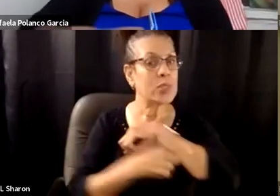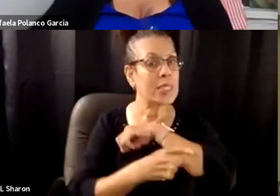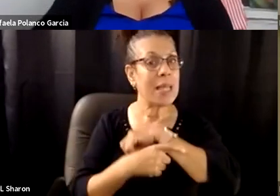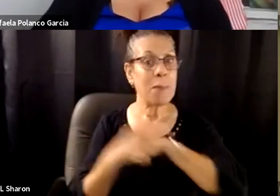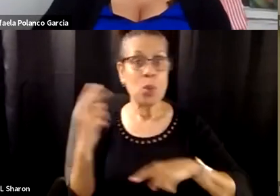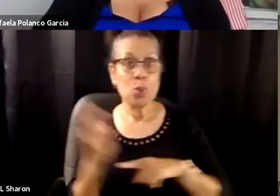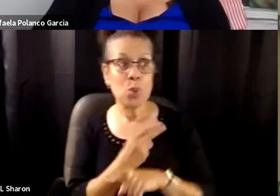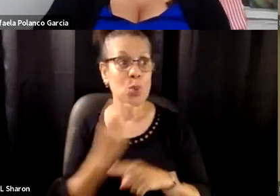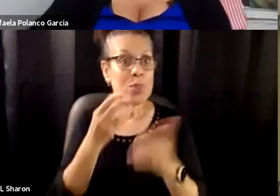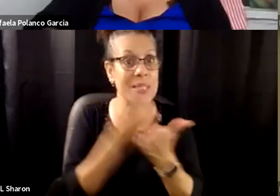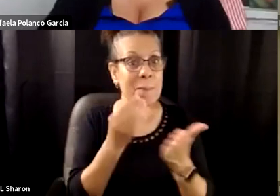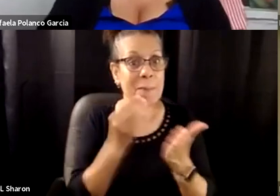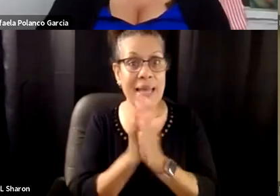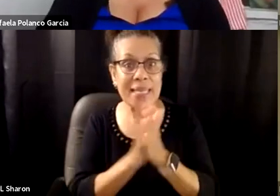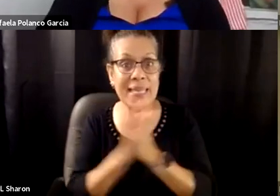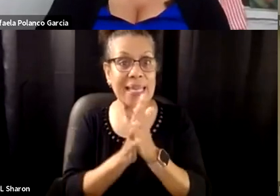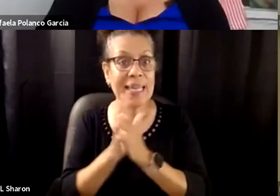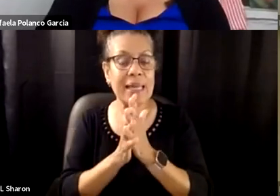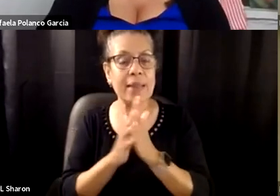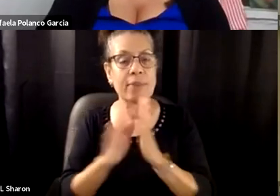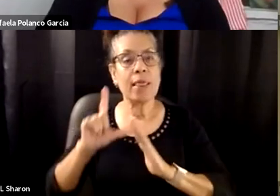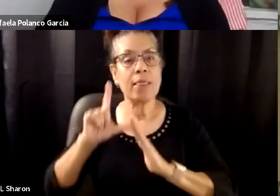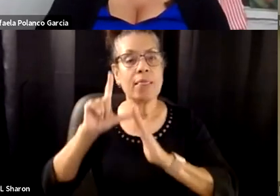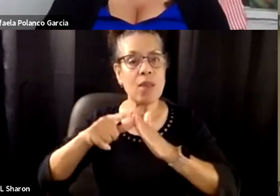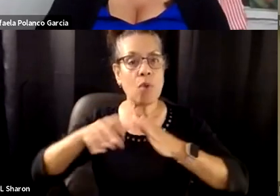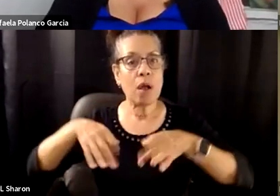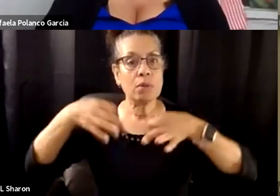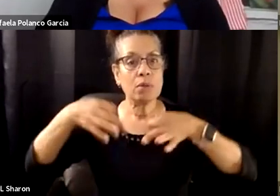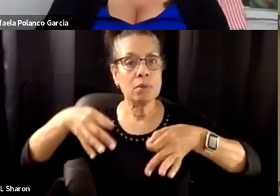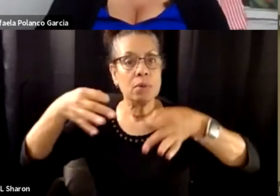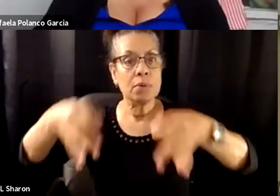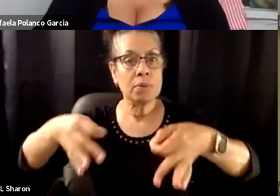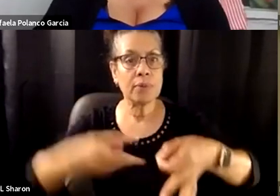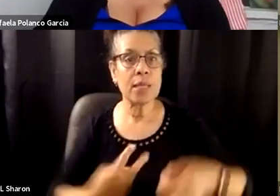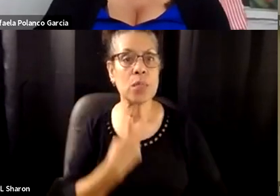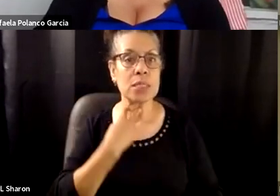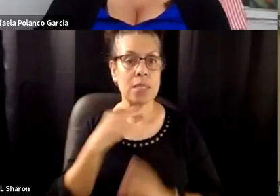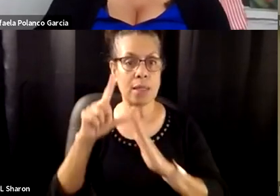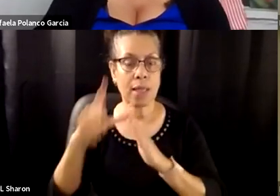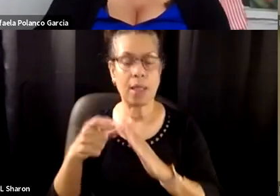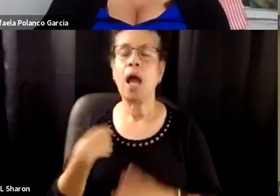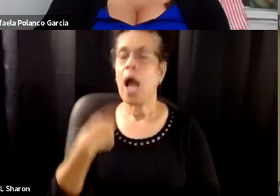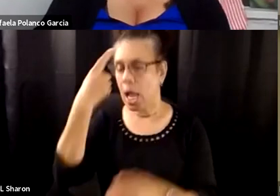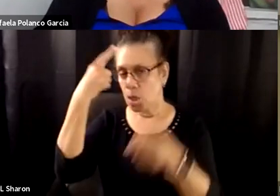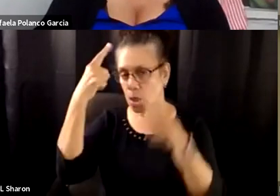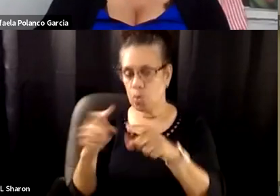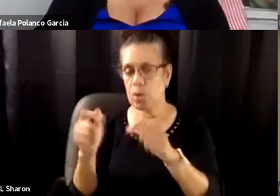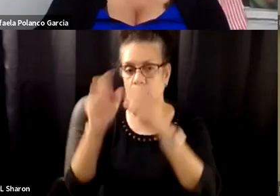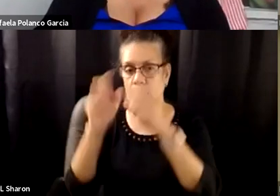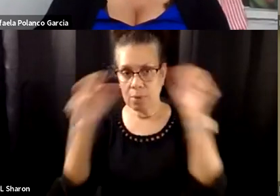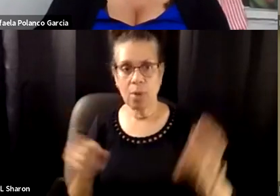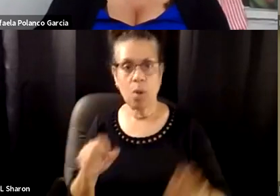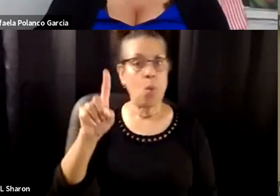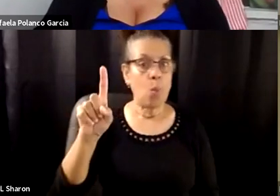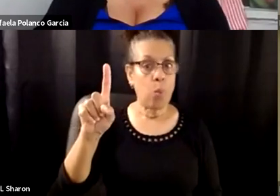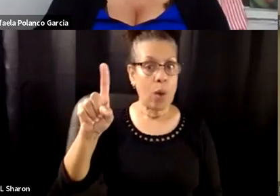stopgap funding that kicks the can down the road a couple years later i agree a hundred percent with what the superintendent said that hundred year 100